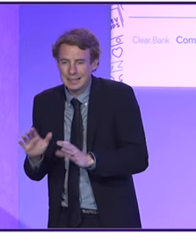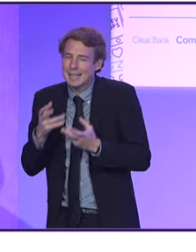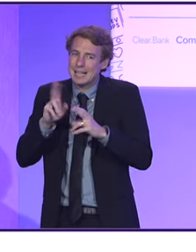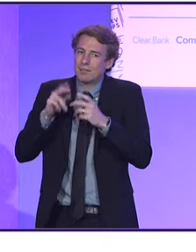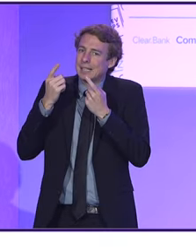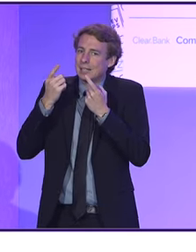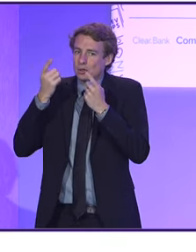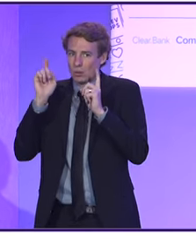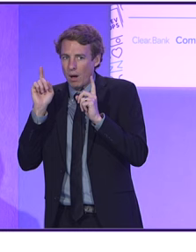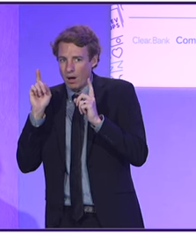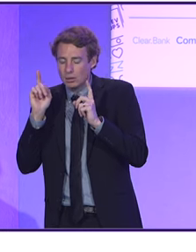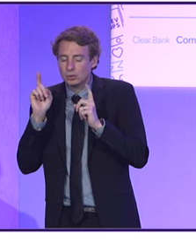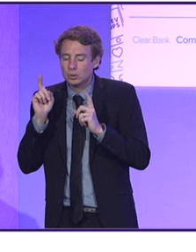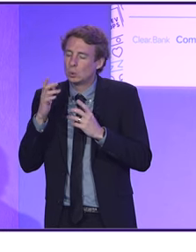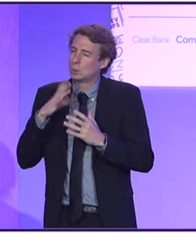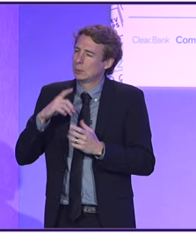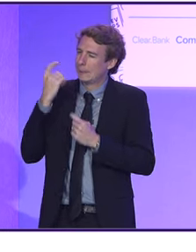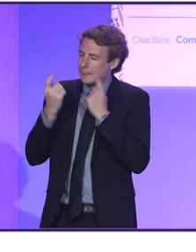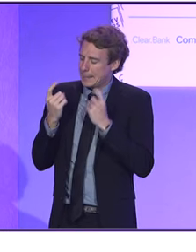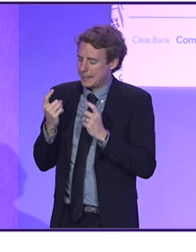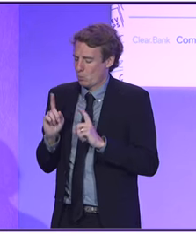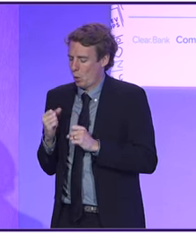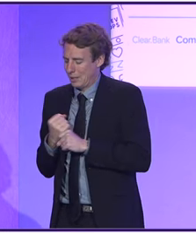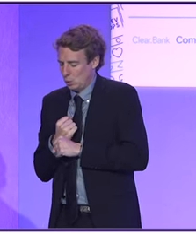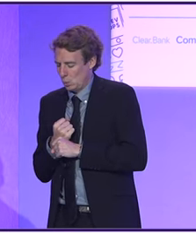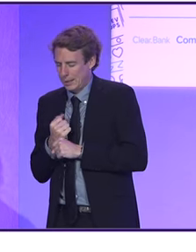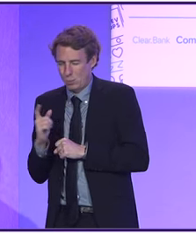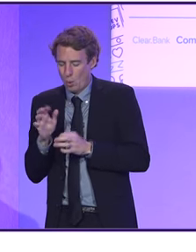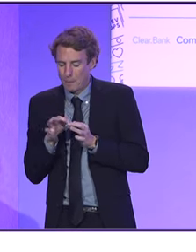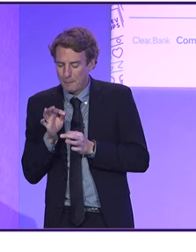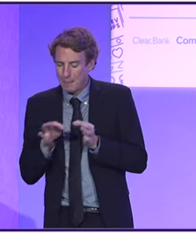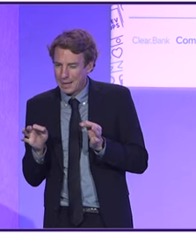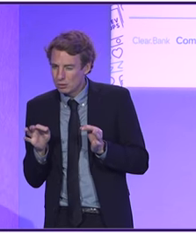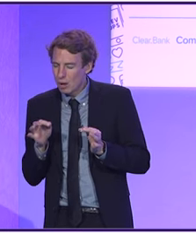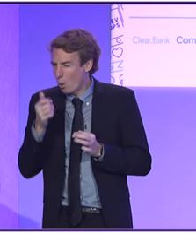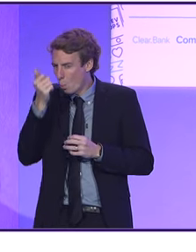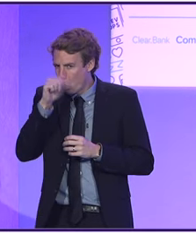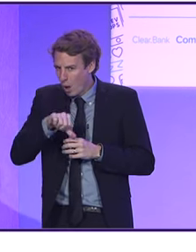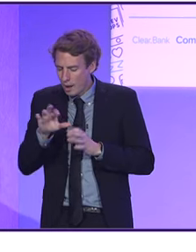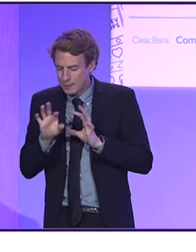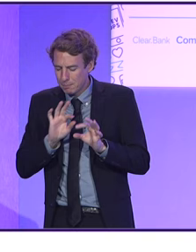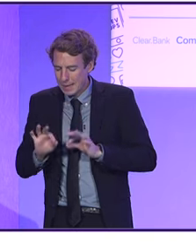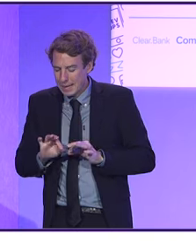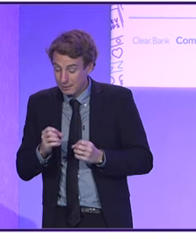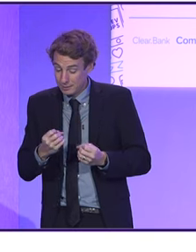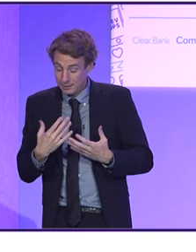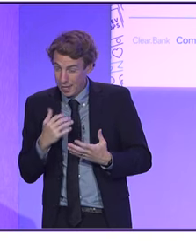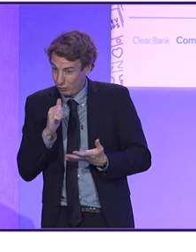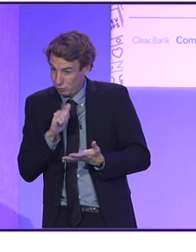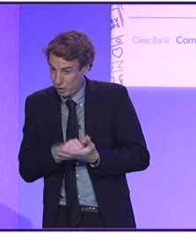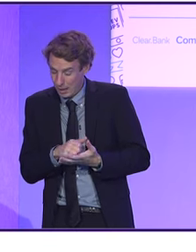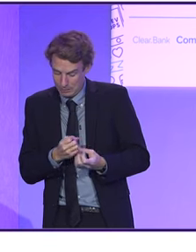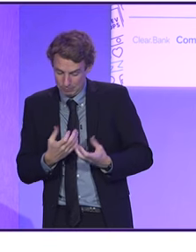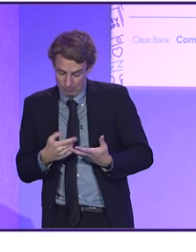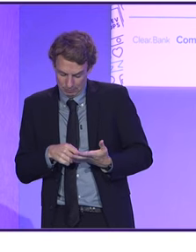then you need to think about what you're doing, you need to choose your metrics wisely. Are they actually telling you what you think they are telling you? Talk to the team so they don't